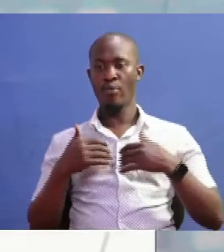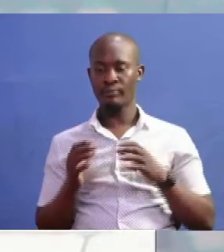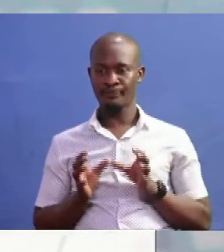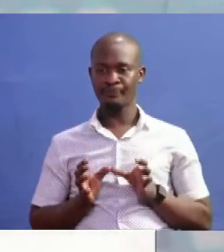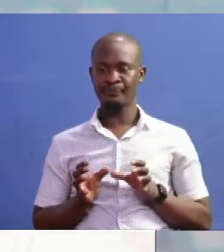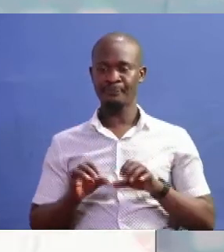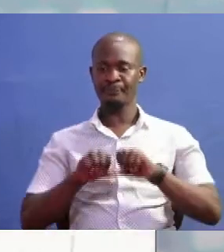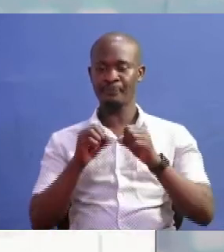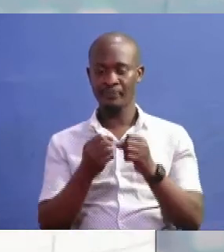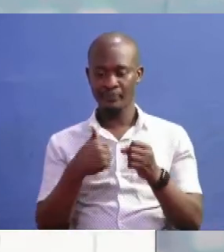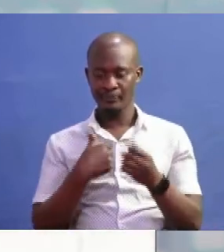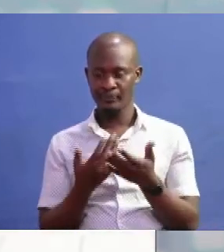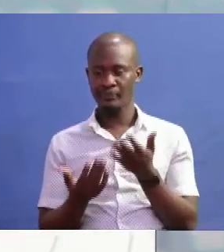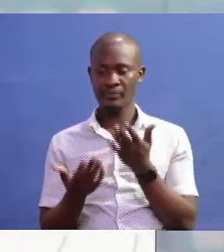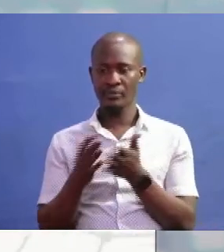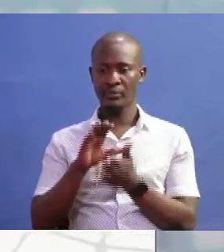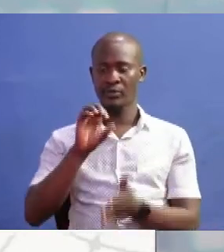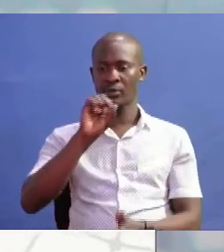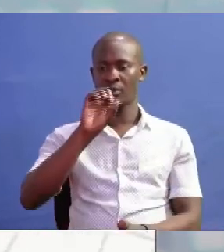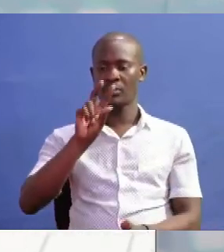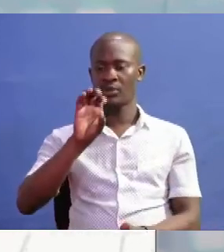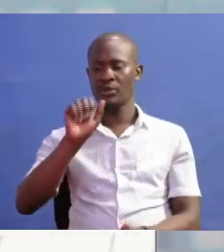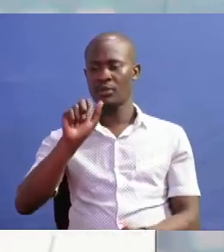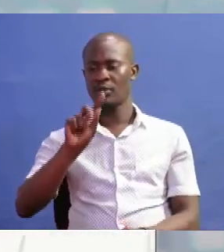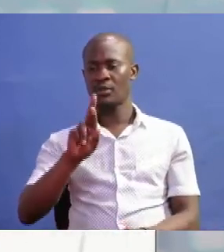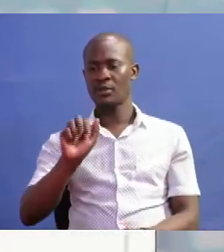by SASRA, and the Capital Markets